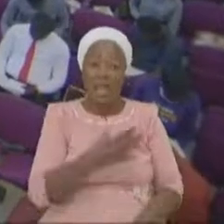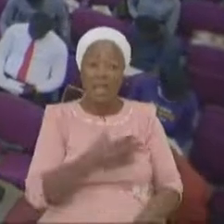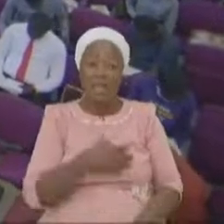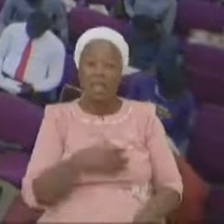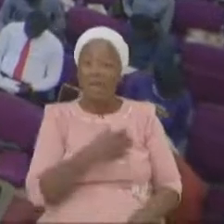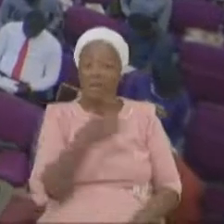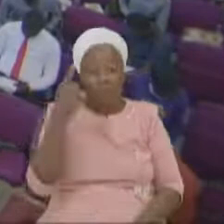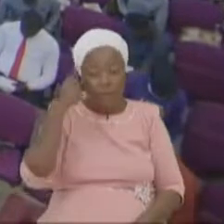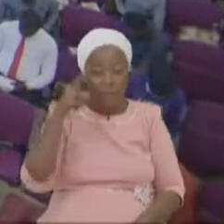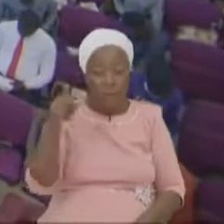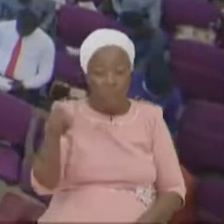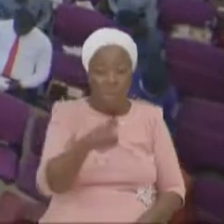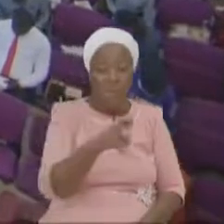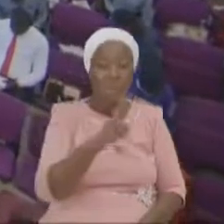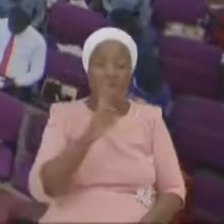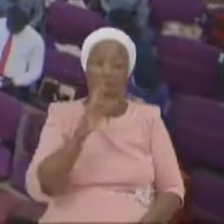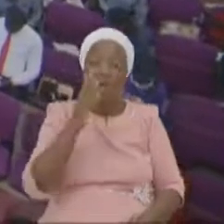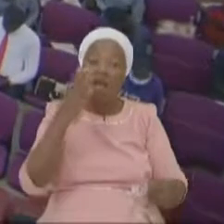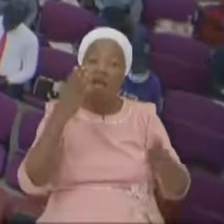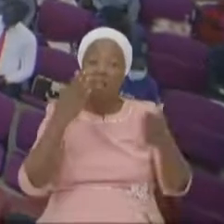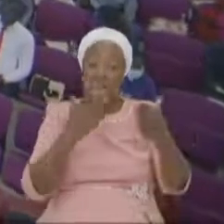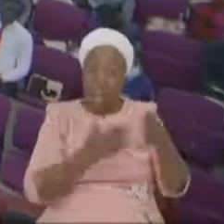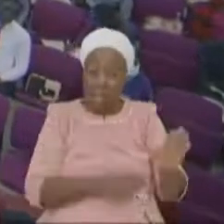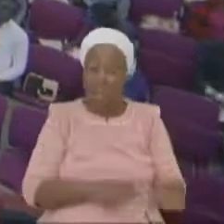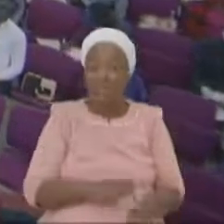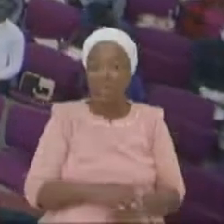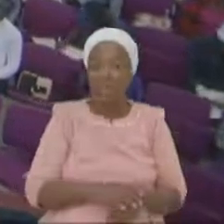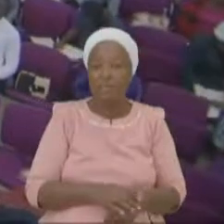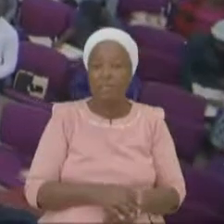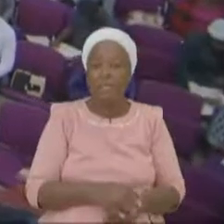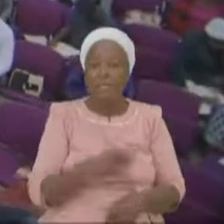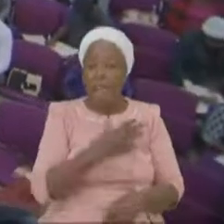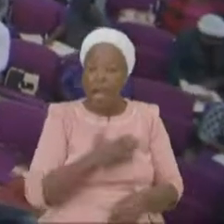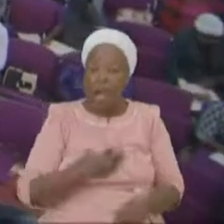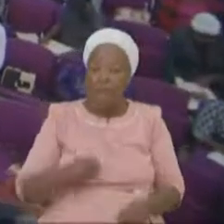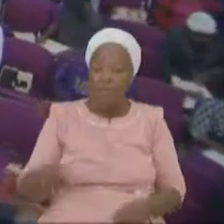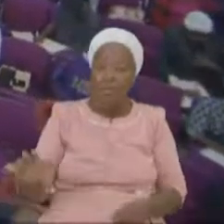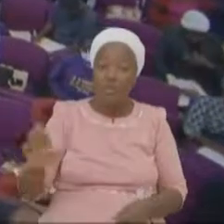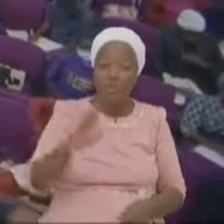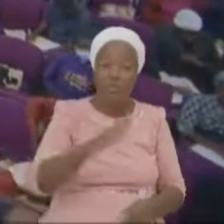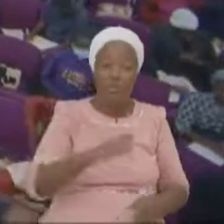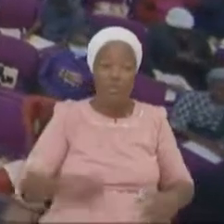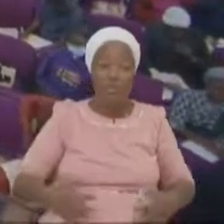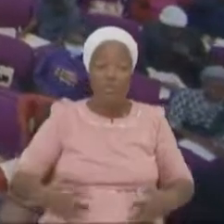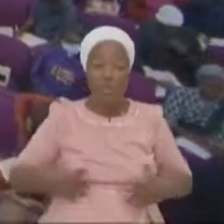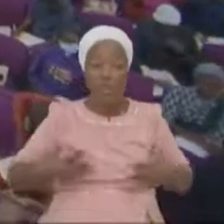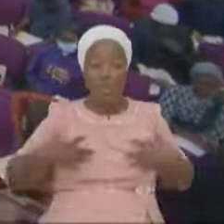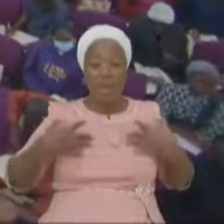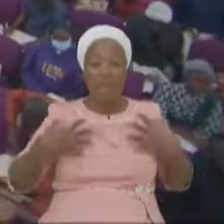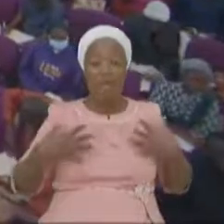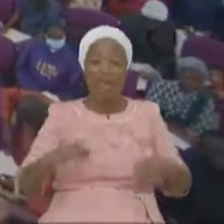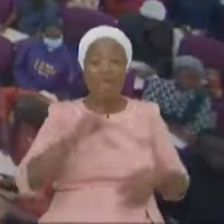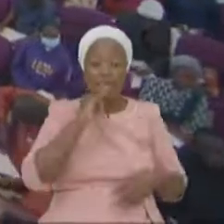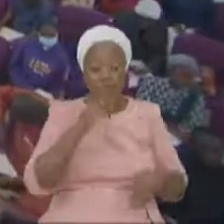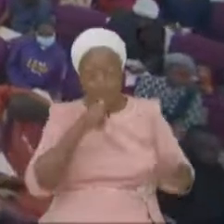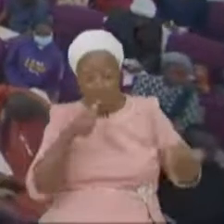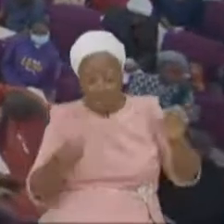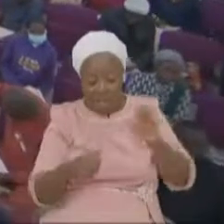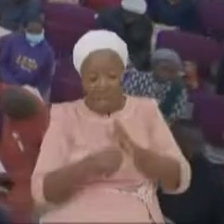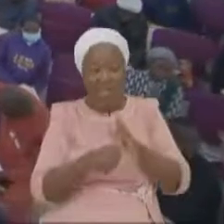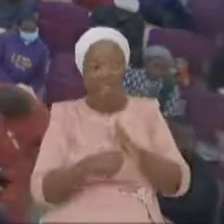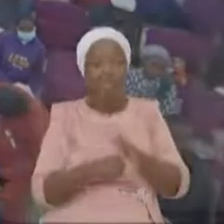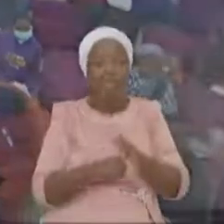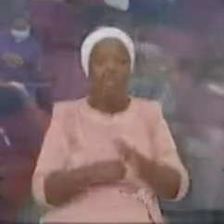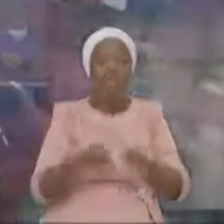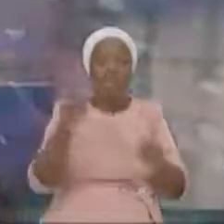ye are dead, and your life is hid with Christ